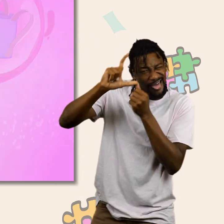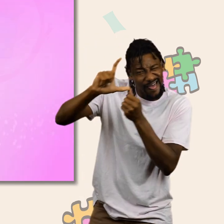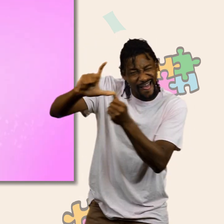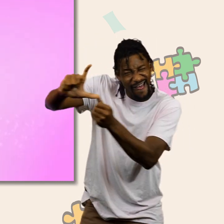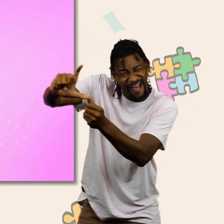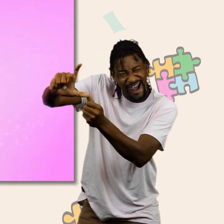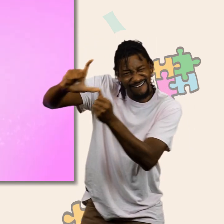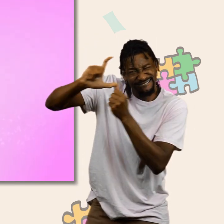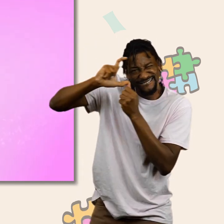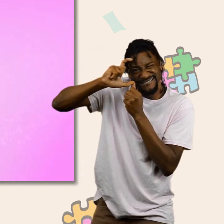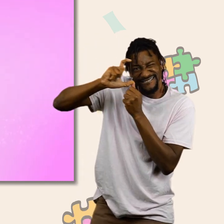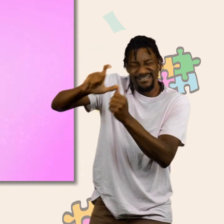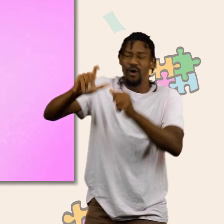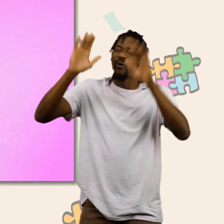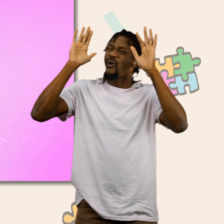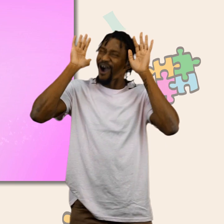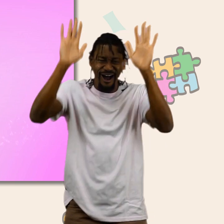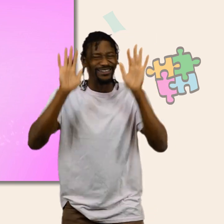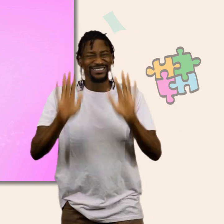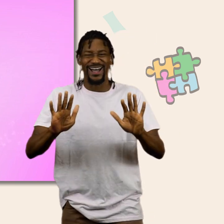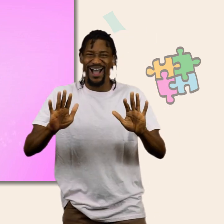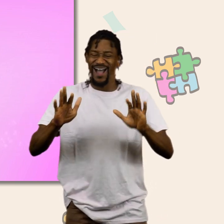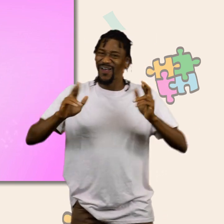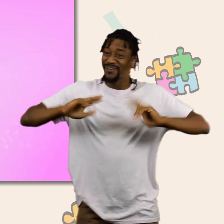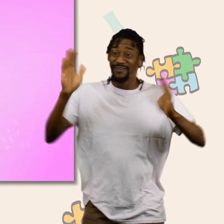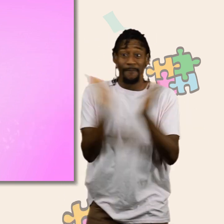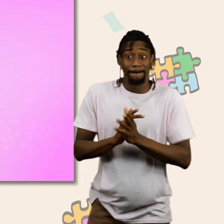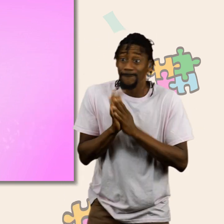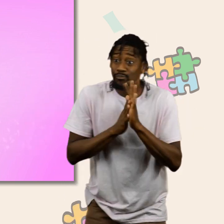Exactly, into a magnifying glass. Wonderful.